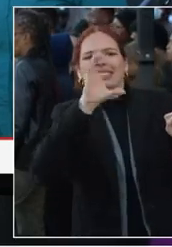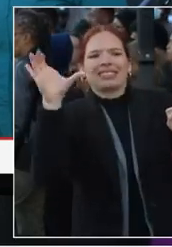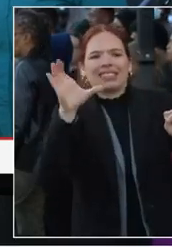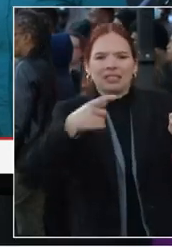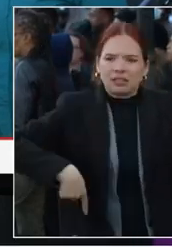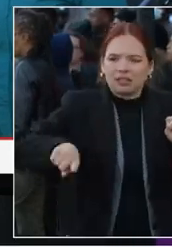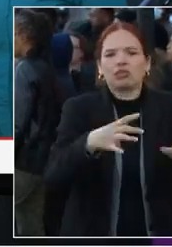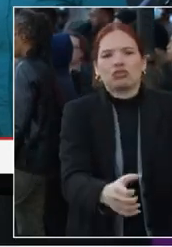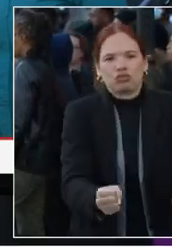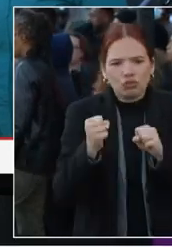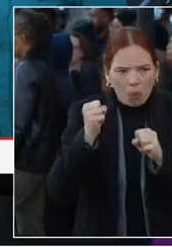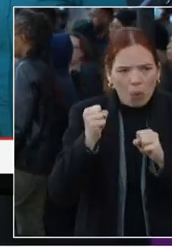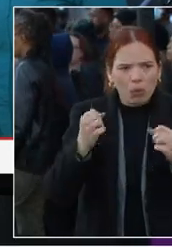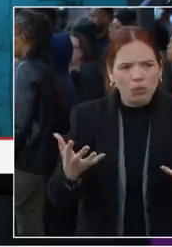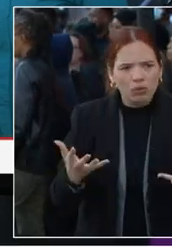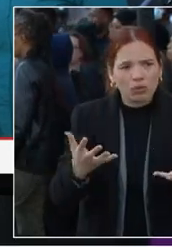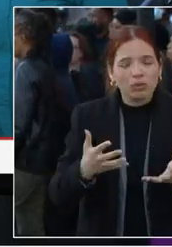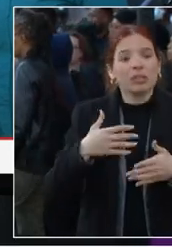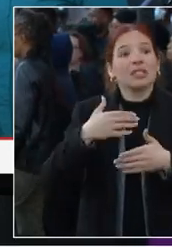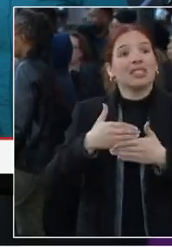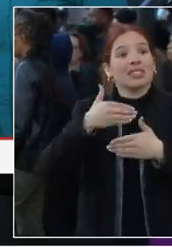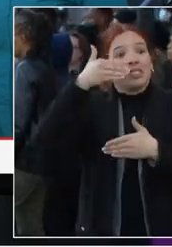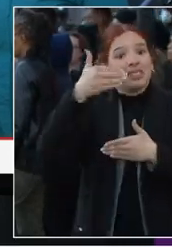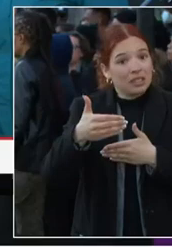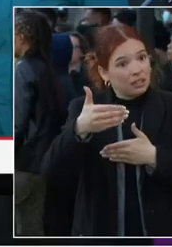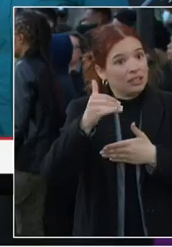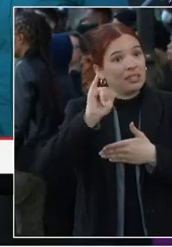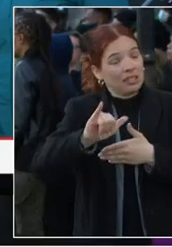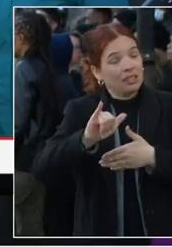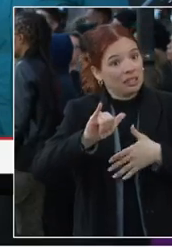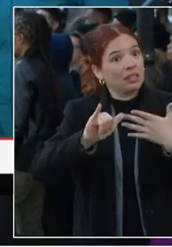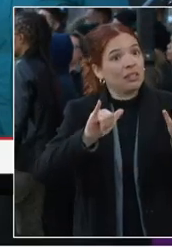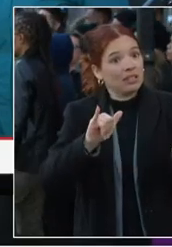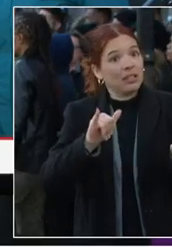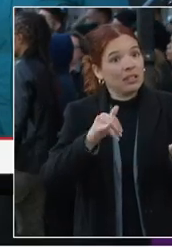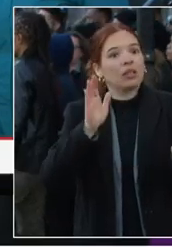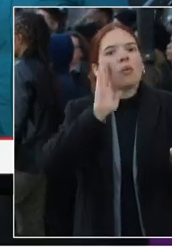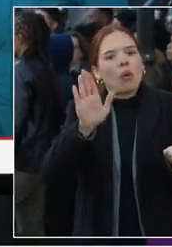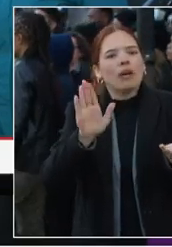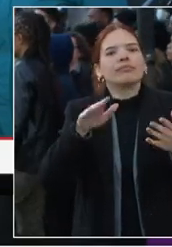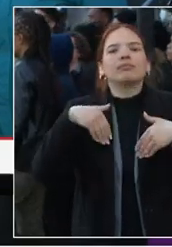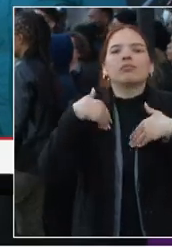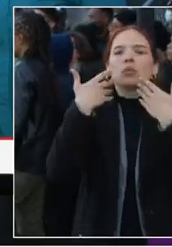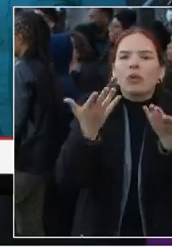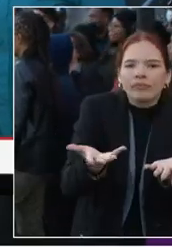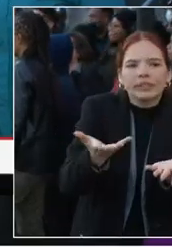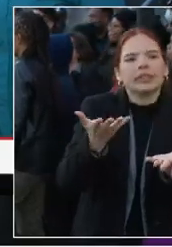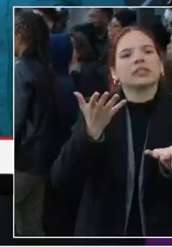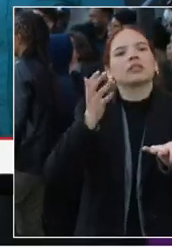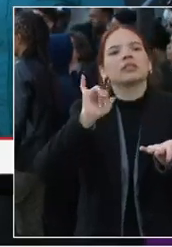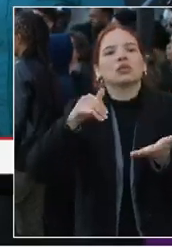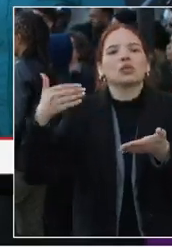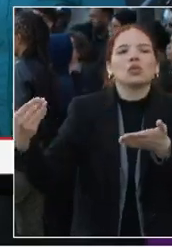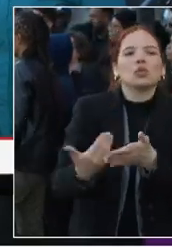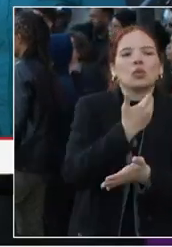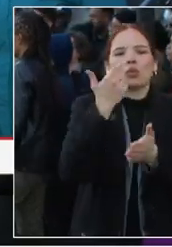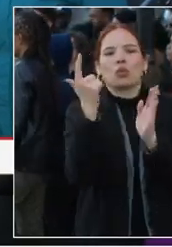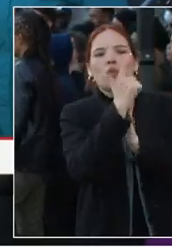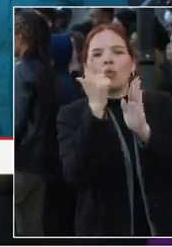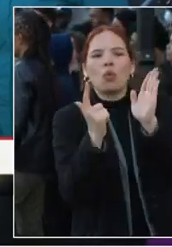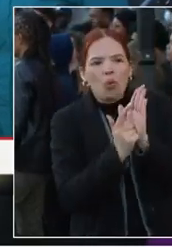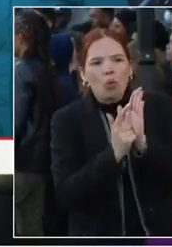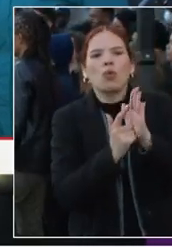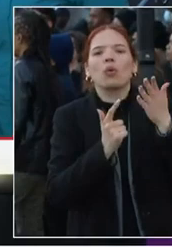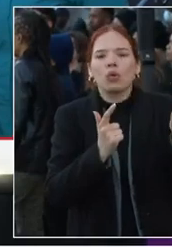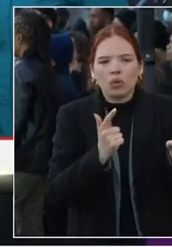the next 30 days that we will be able to present to the council a new legislative package focused on